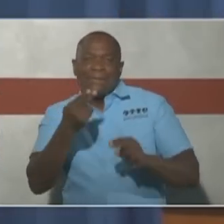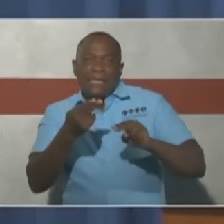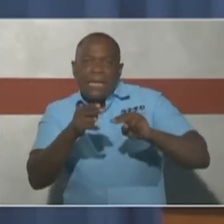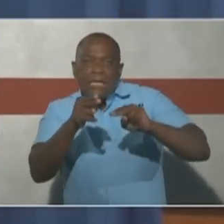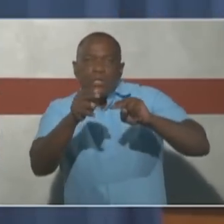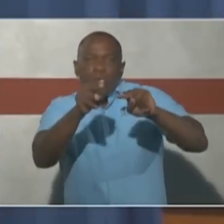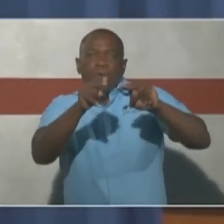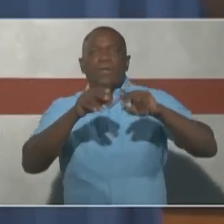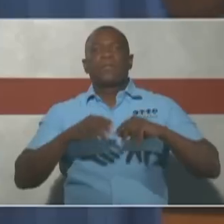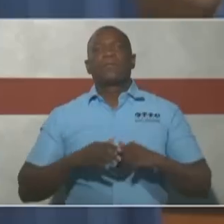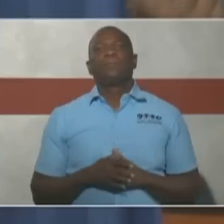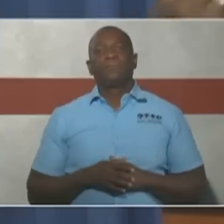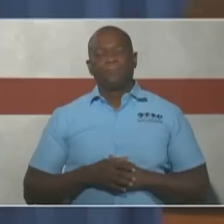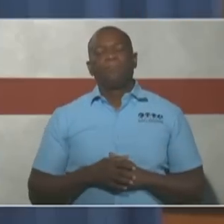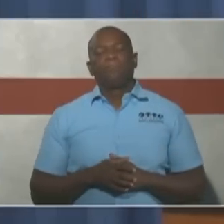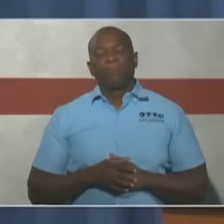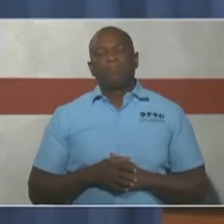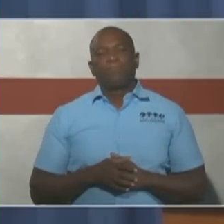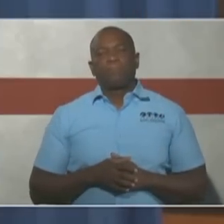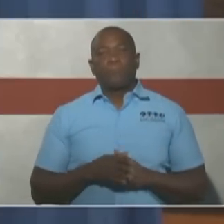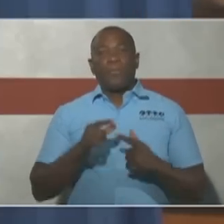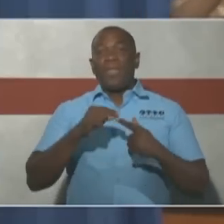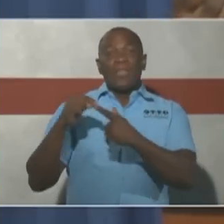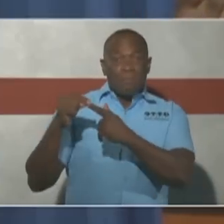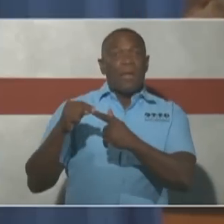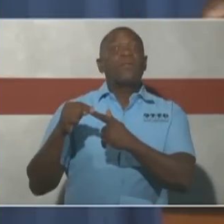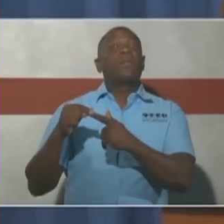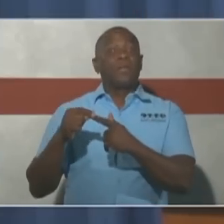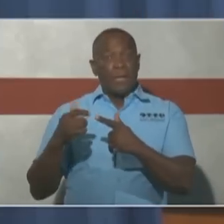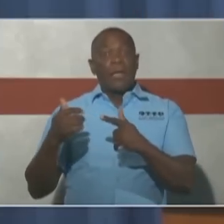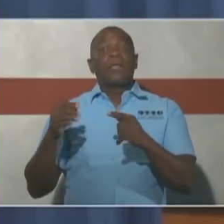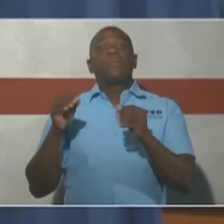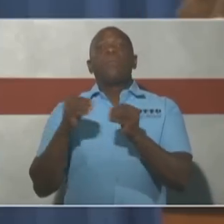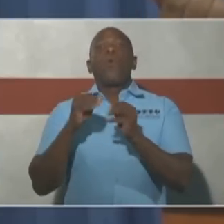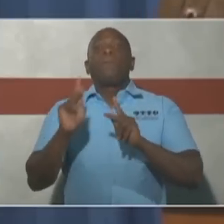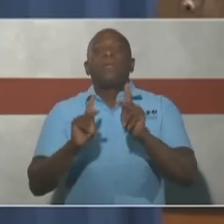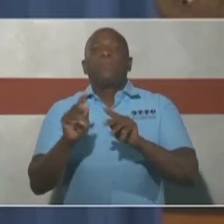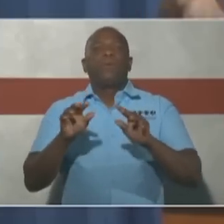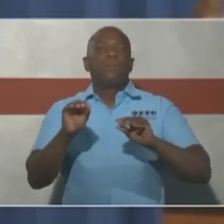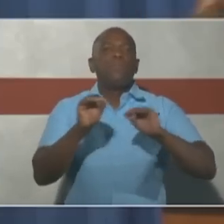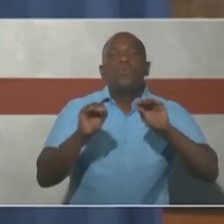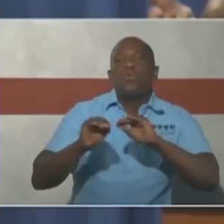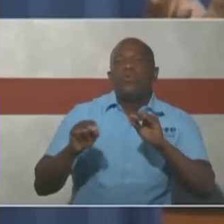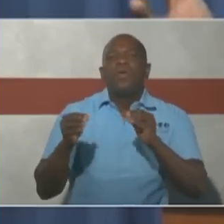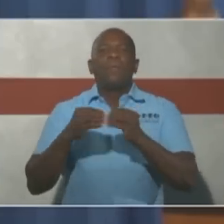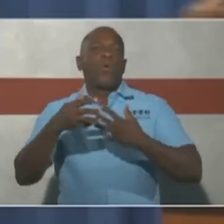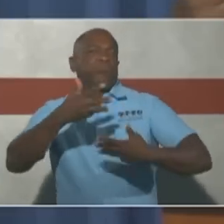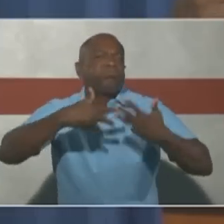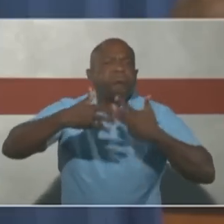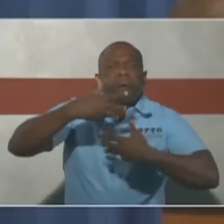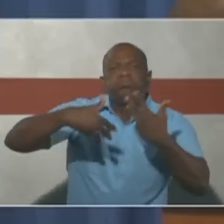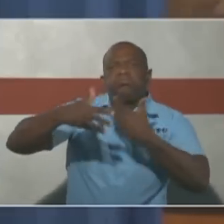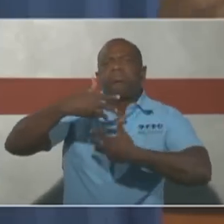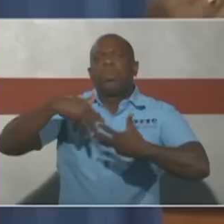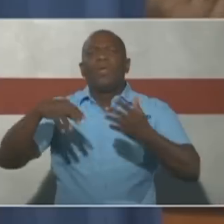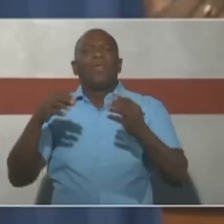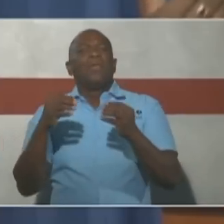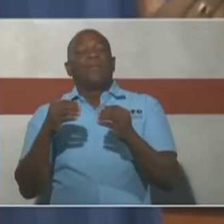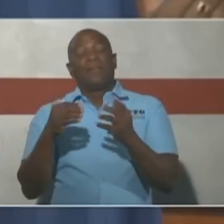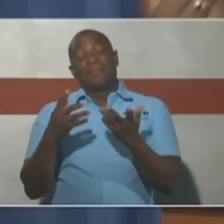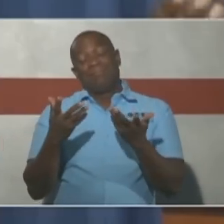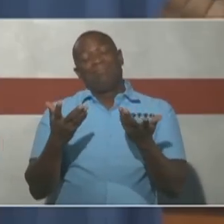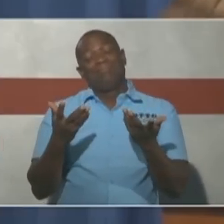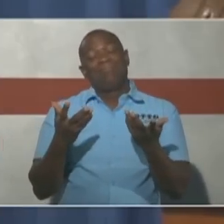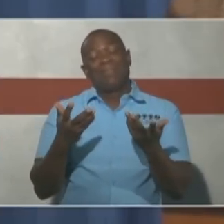day. So it was 58 at the last update. By the middle of next week, if we continue at the rate that we're going at, the average